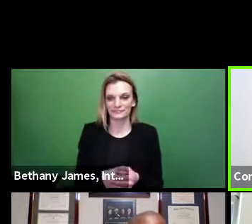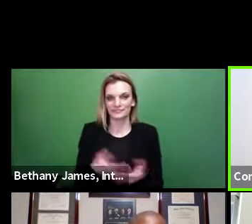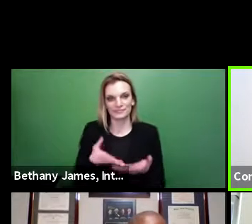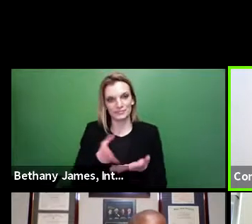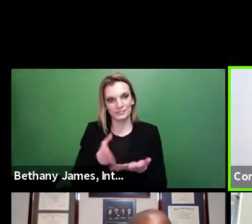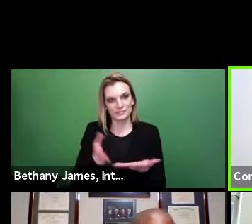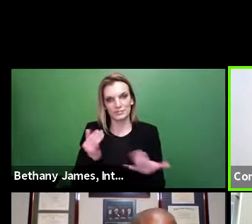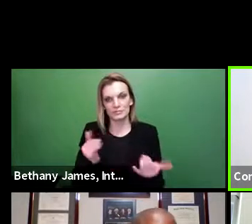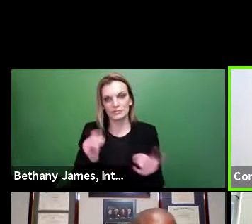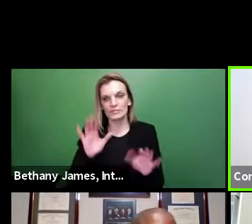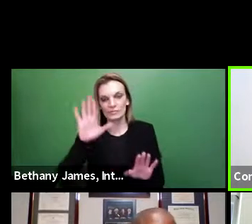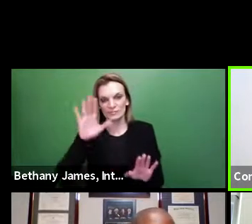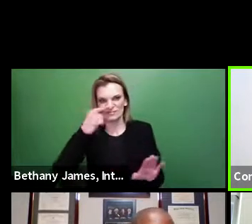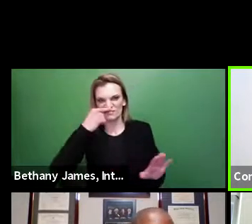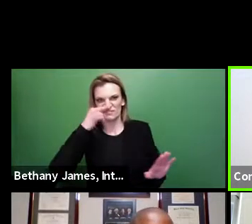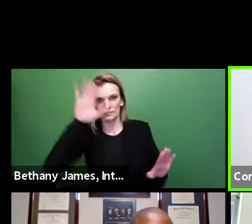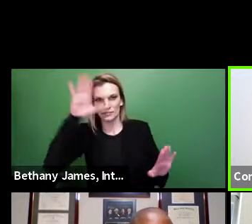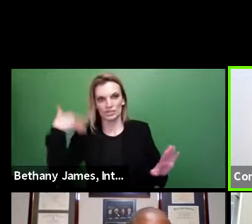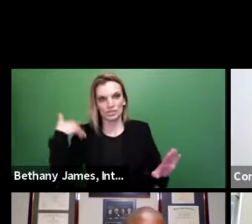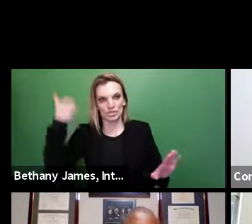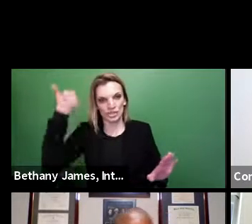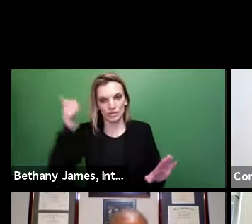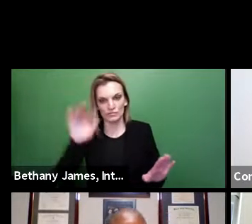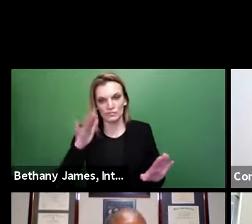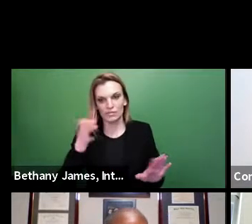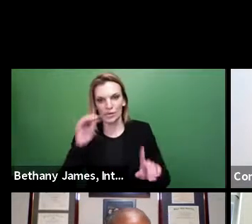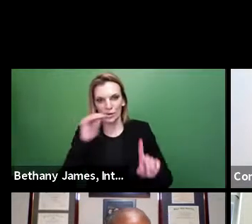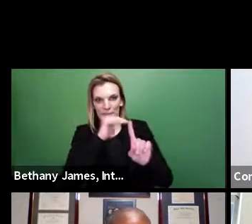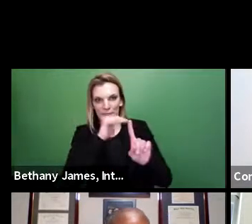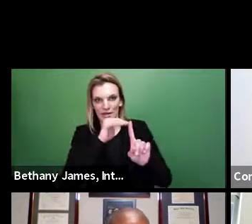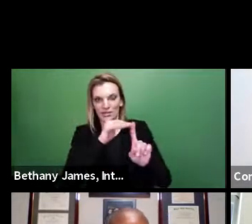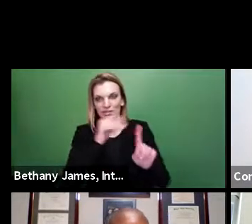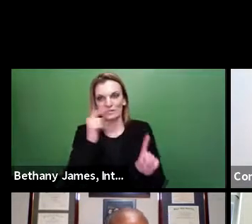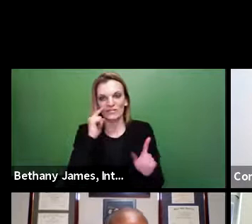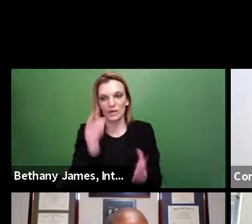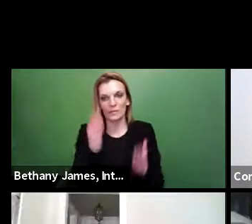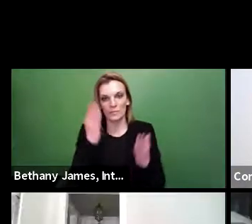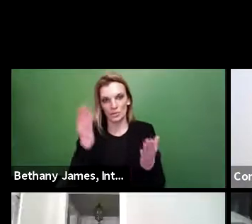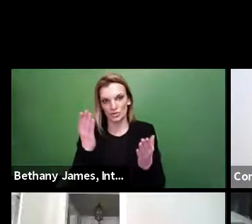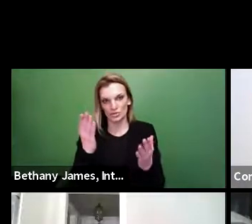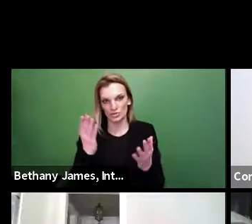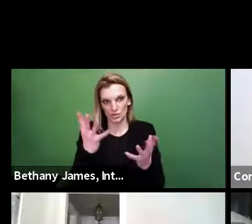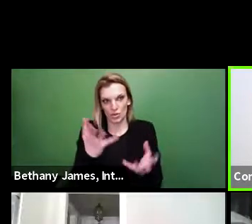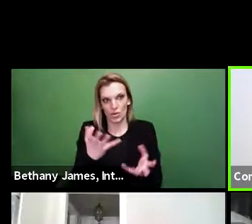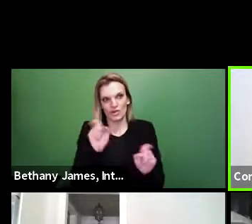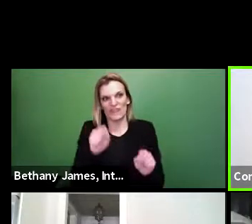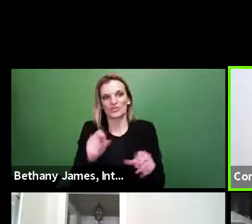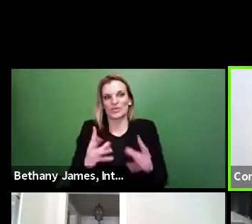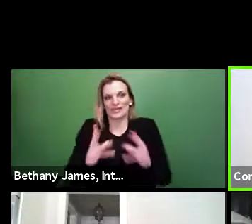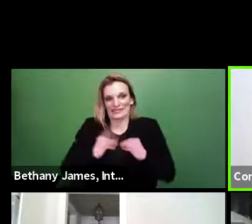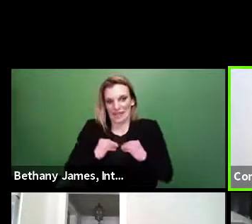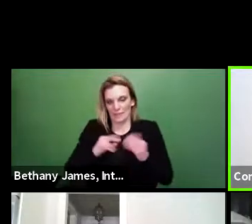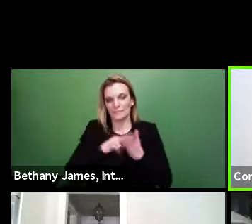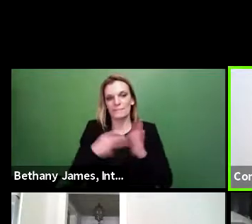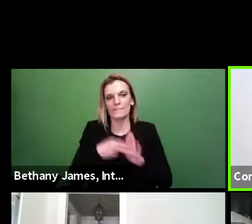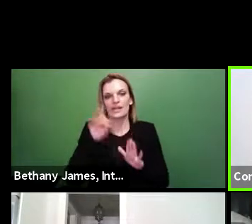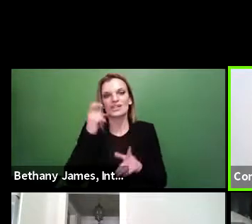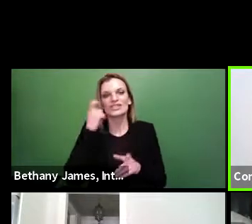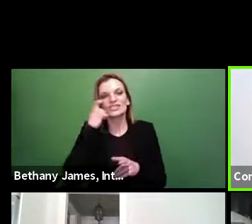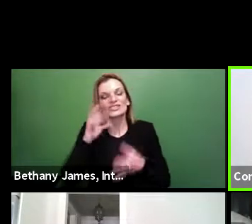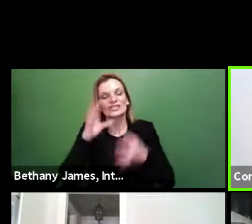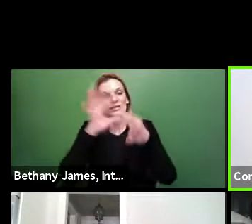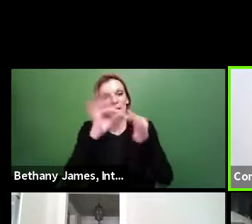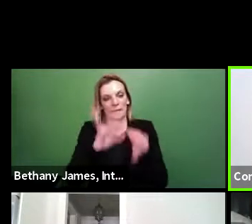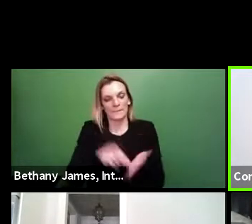Thank you. Okay. All right. Madam Chair? Yes, sir. Just a reminder for a motion to adopt the resolutions. Oh, thank you. Thank you, Mr. Levy. Thank you so